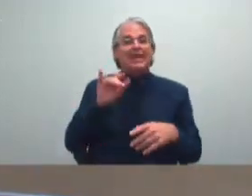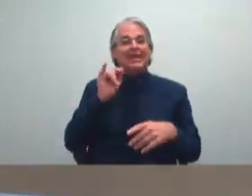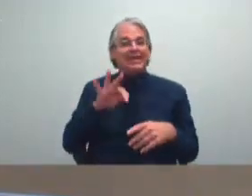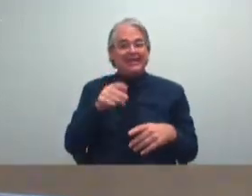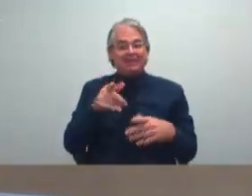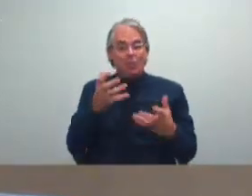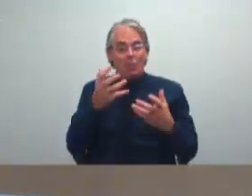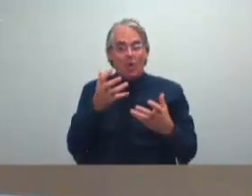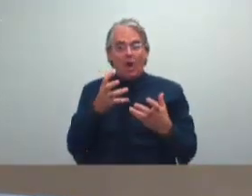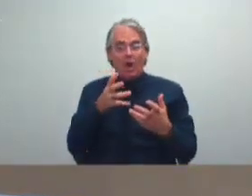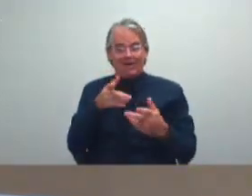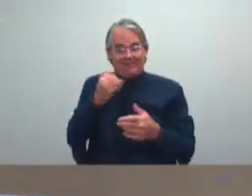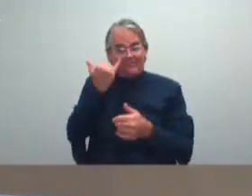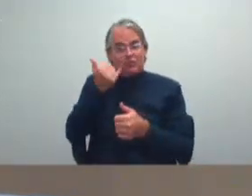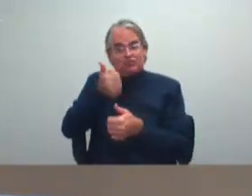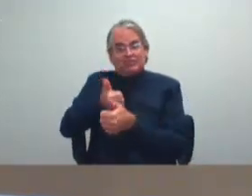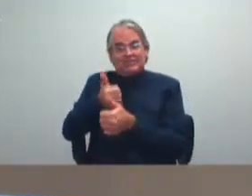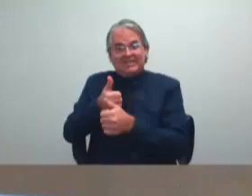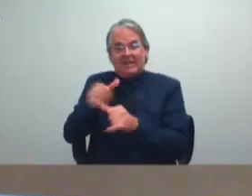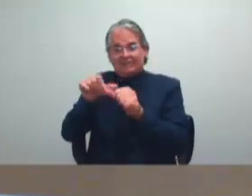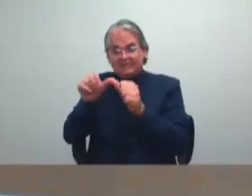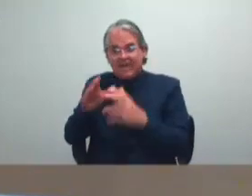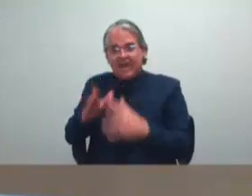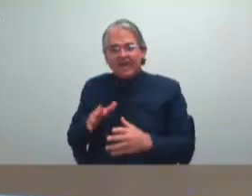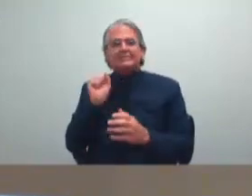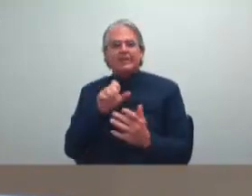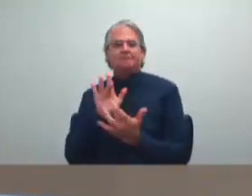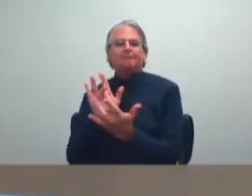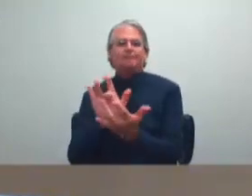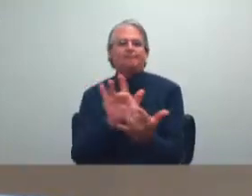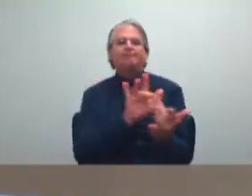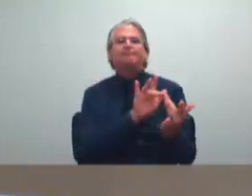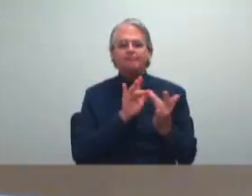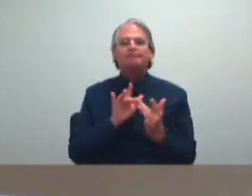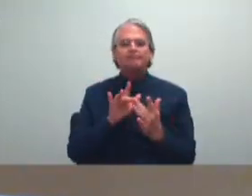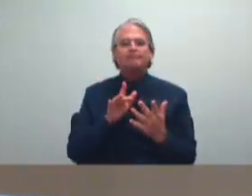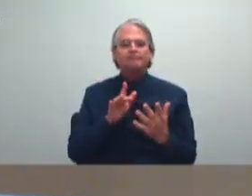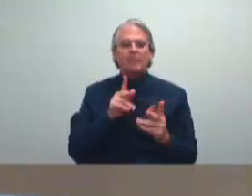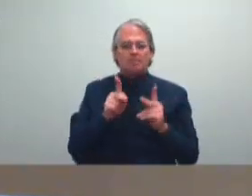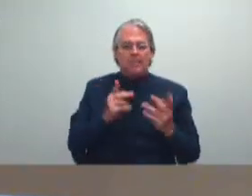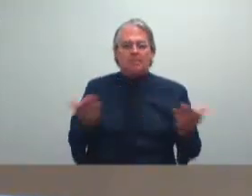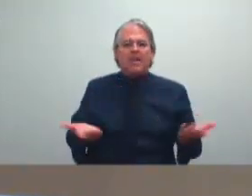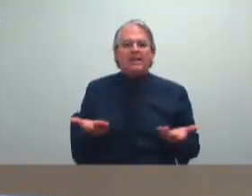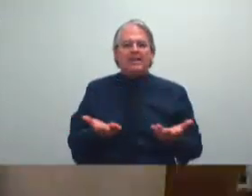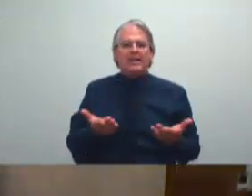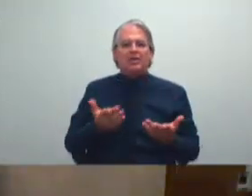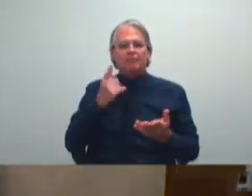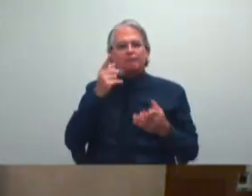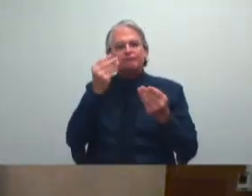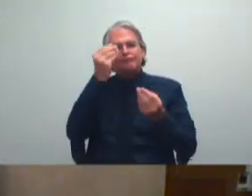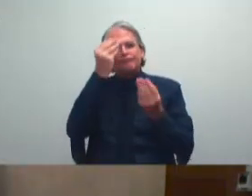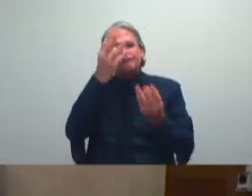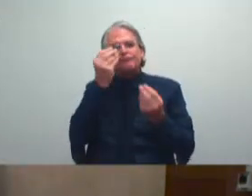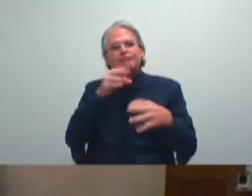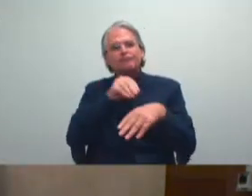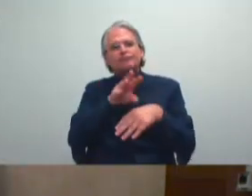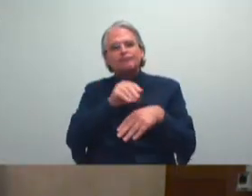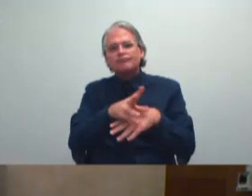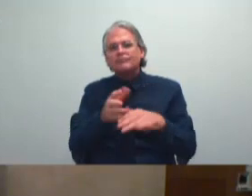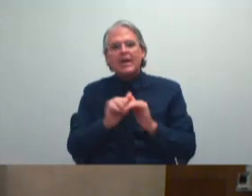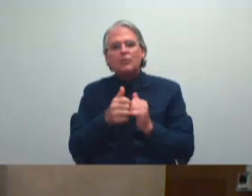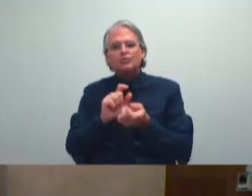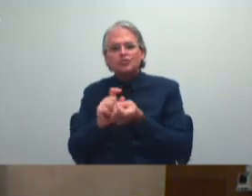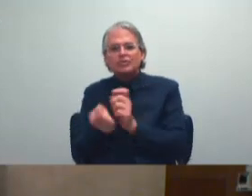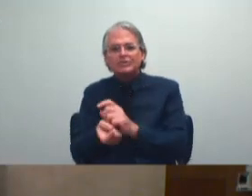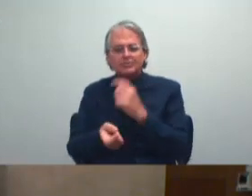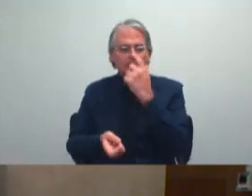potentially this could be improved. So thank you, Mayor, for an opportunity here. Yeah, great comments. Thank you very much. Yeah. All right, at this time,